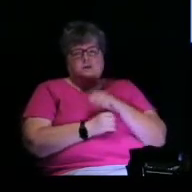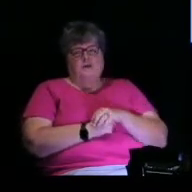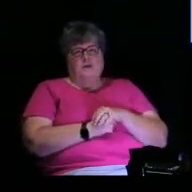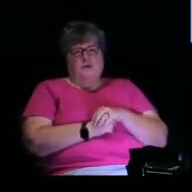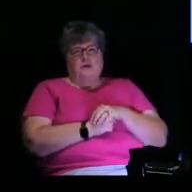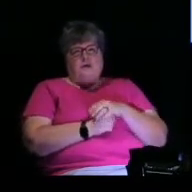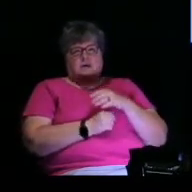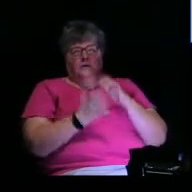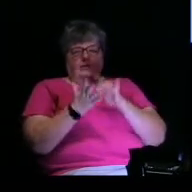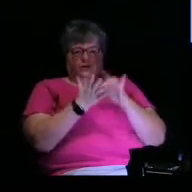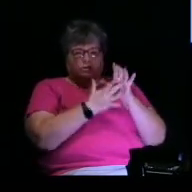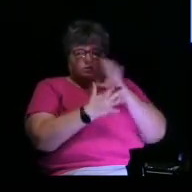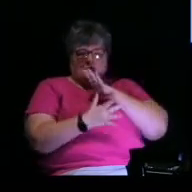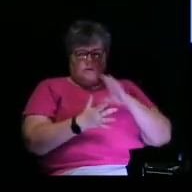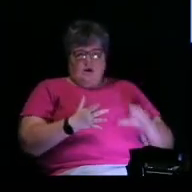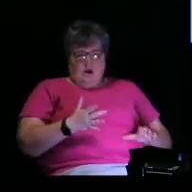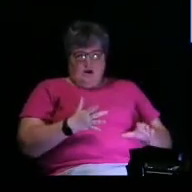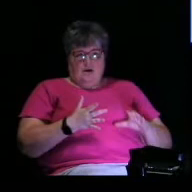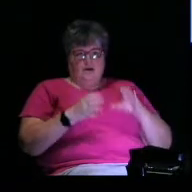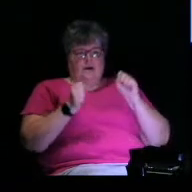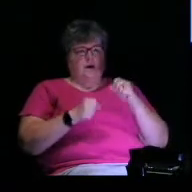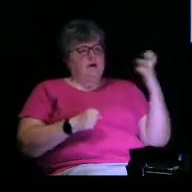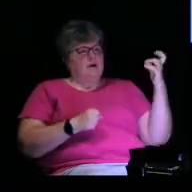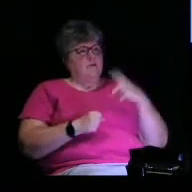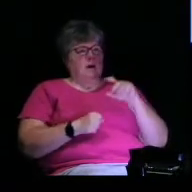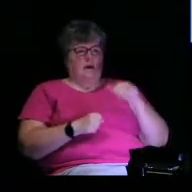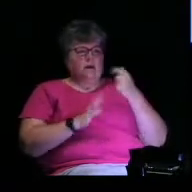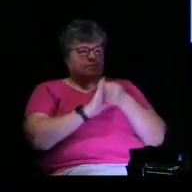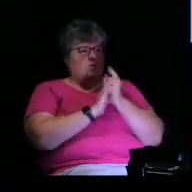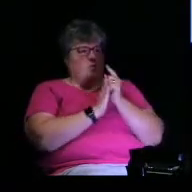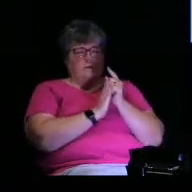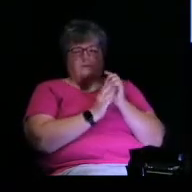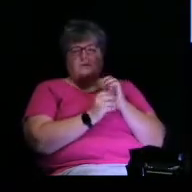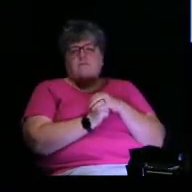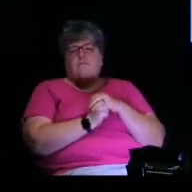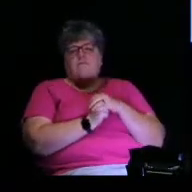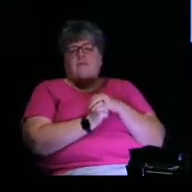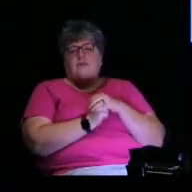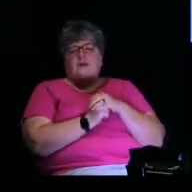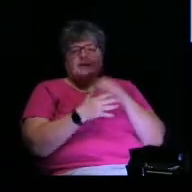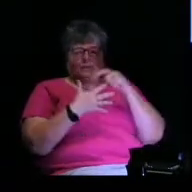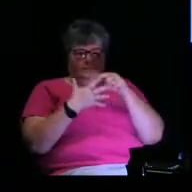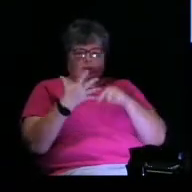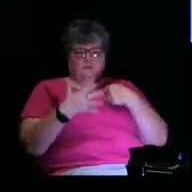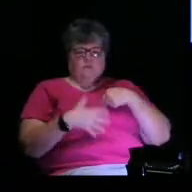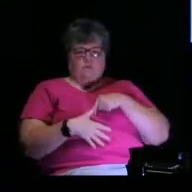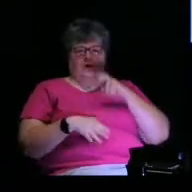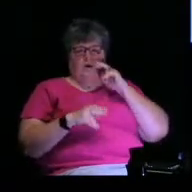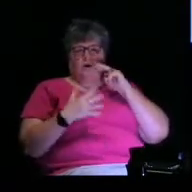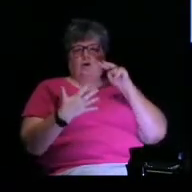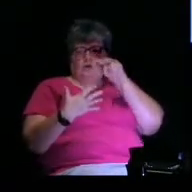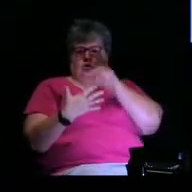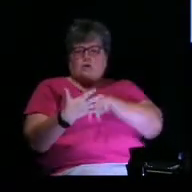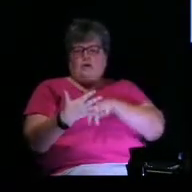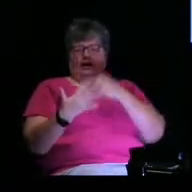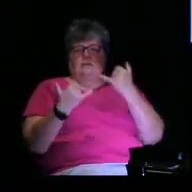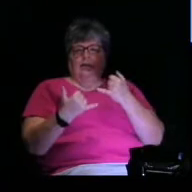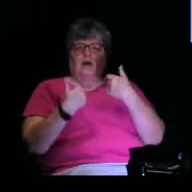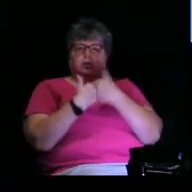I believe Jesus Christ could come back at any moment. And the things we are looking at today are game